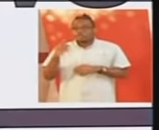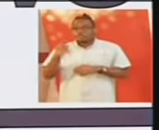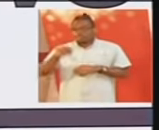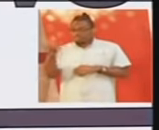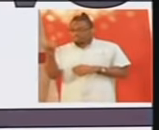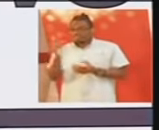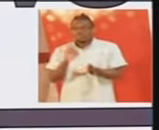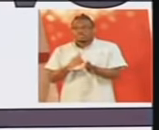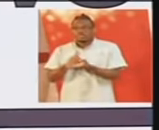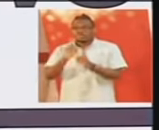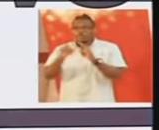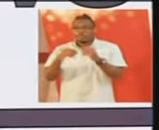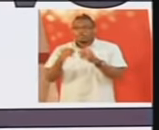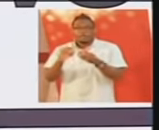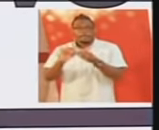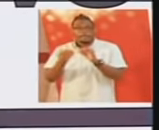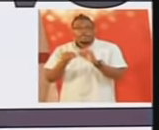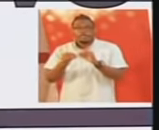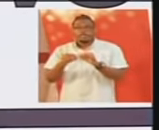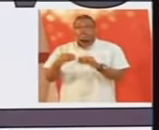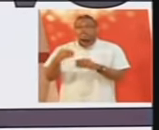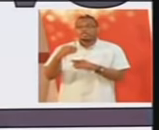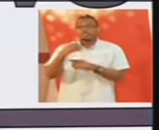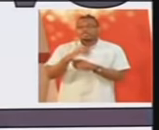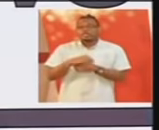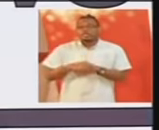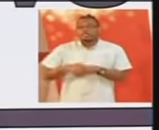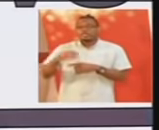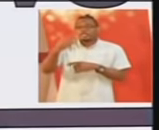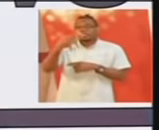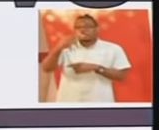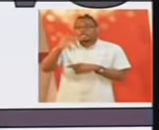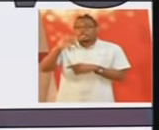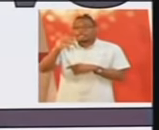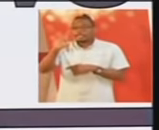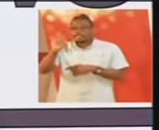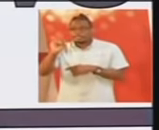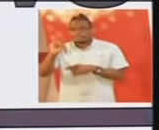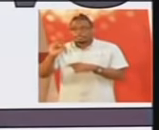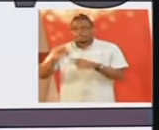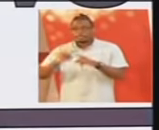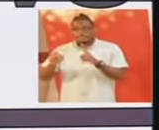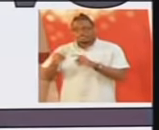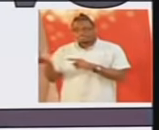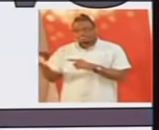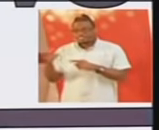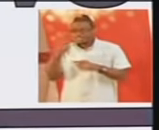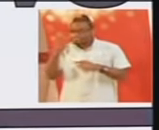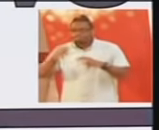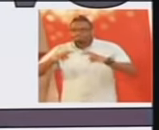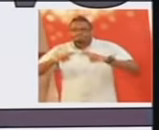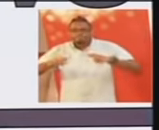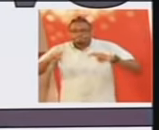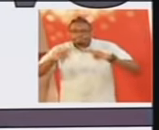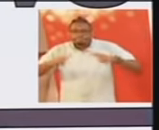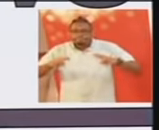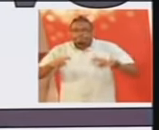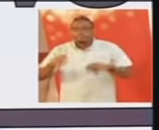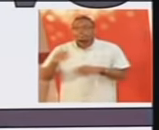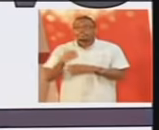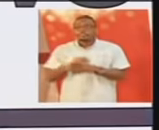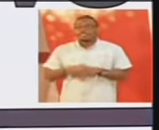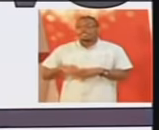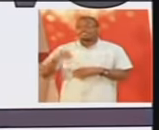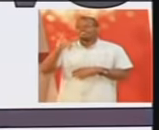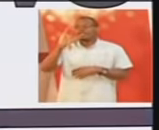share the following items with you today. According to a study done in an intensive care unit